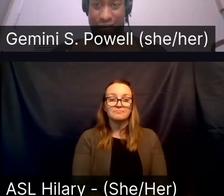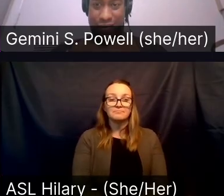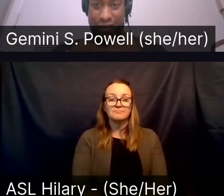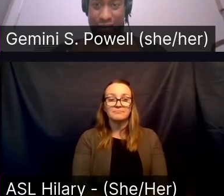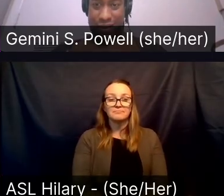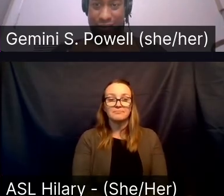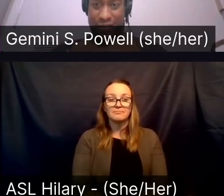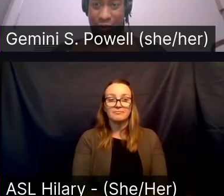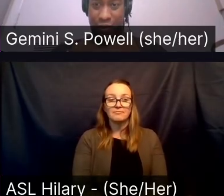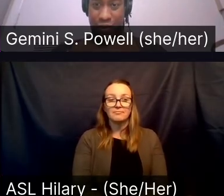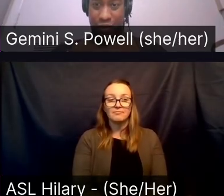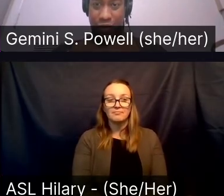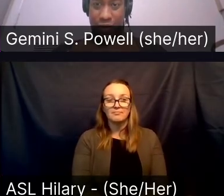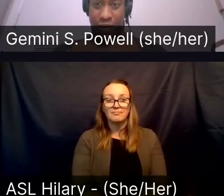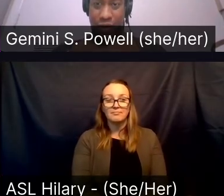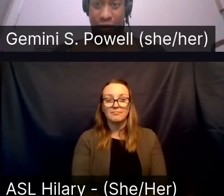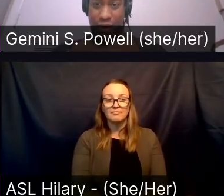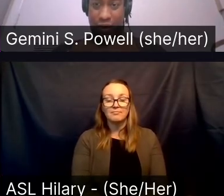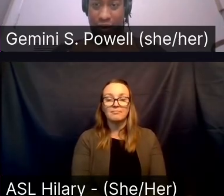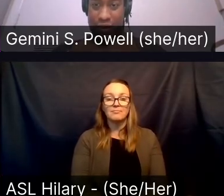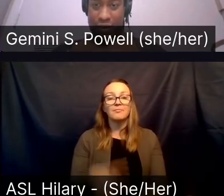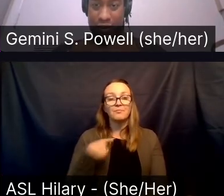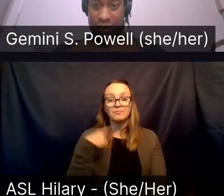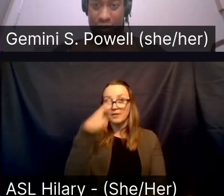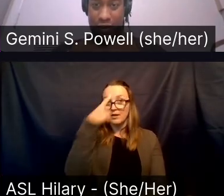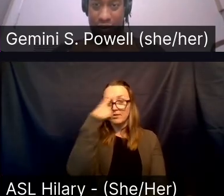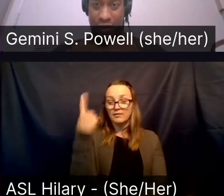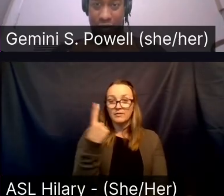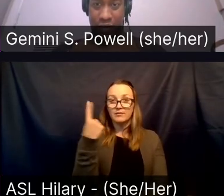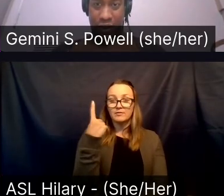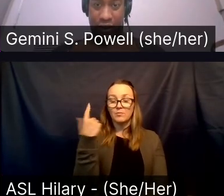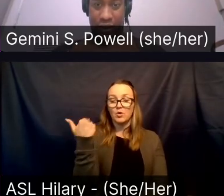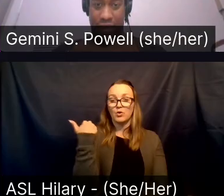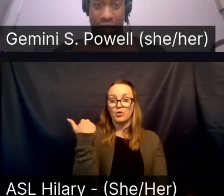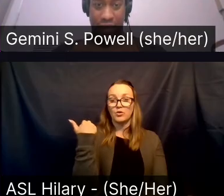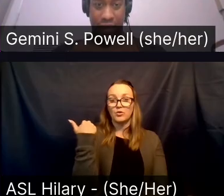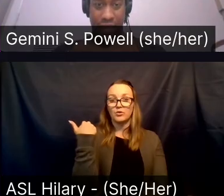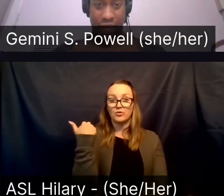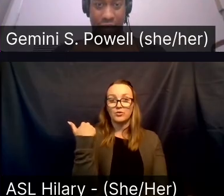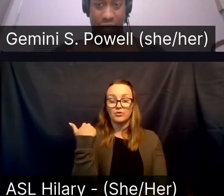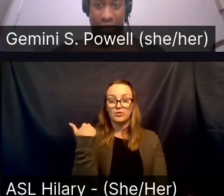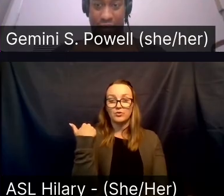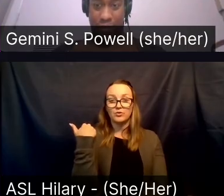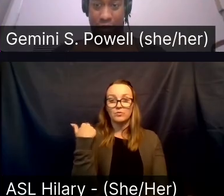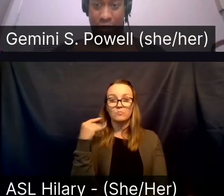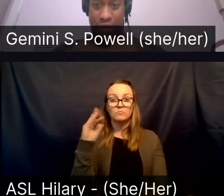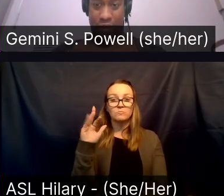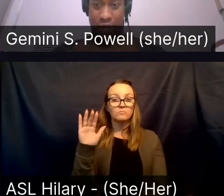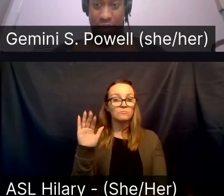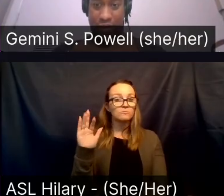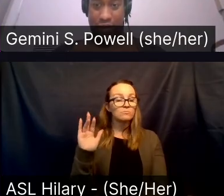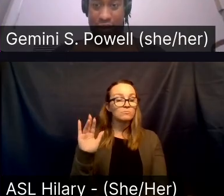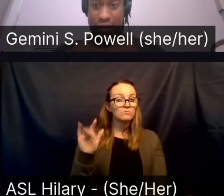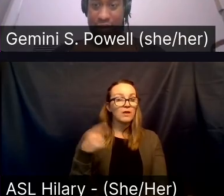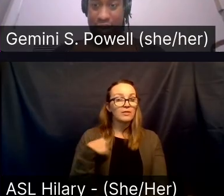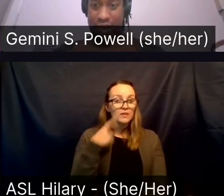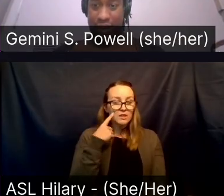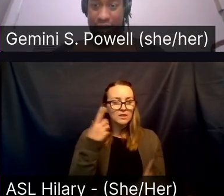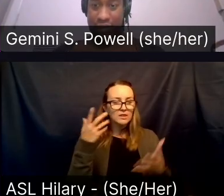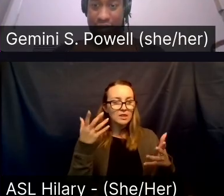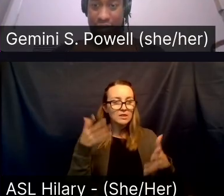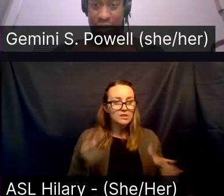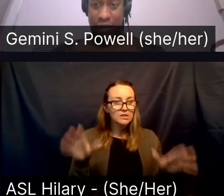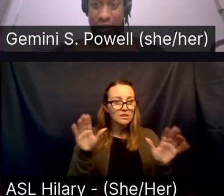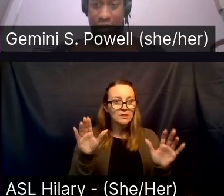Right. I think someone earlier, let's see. All right. I think that's about it. Looks like